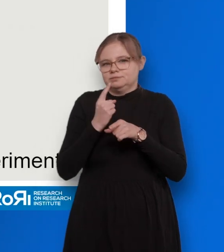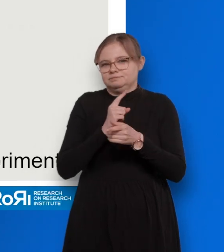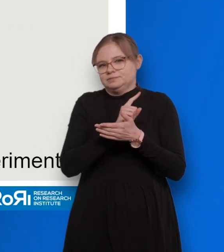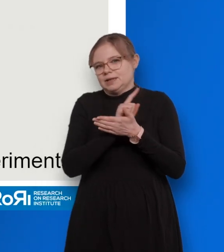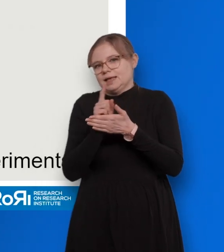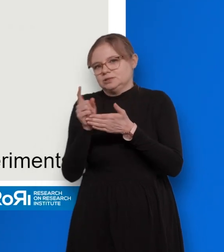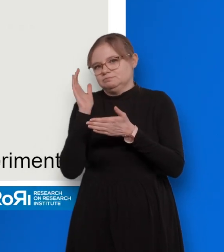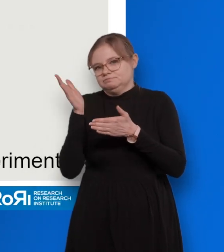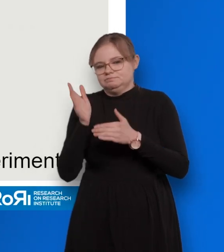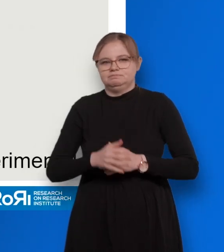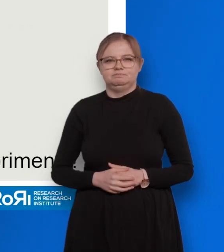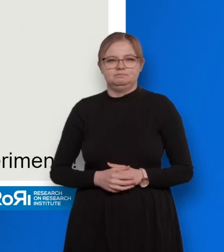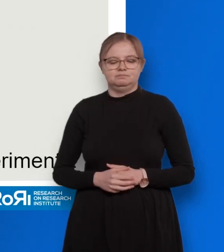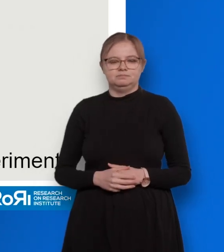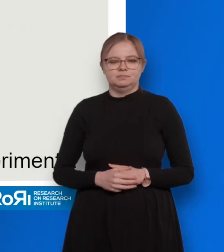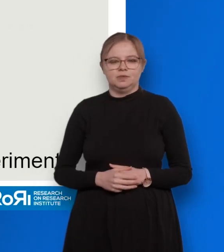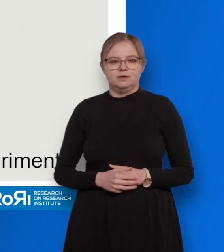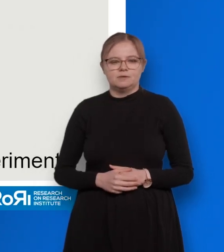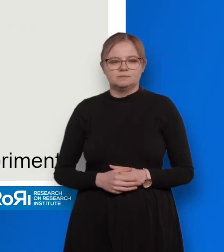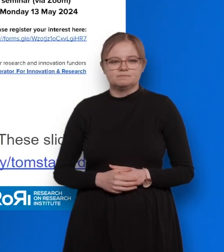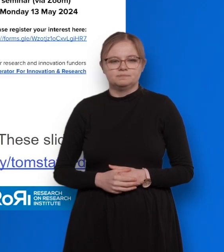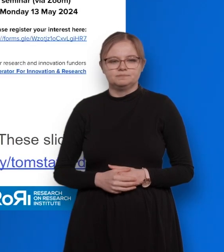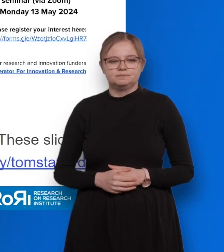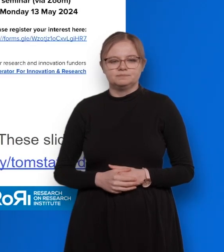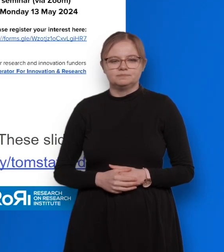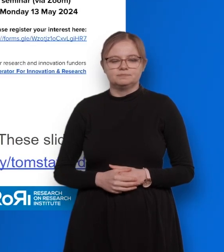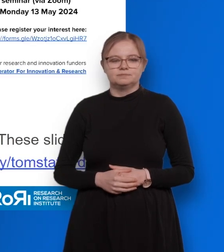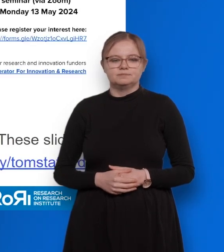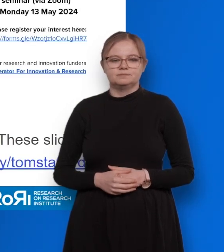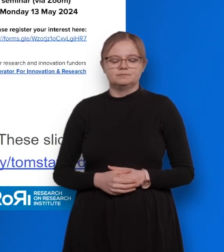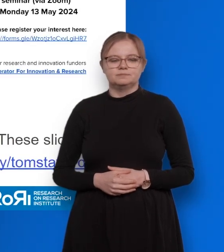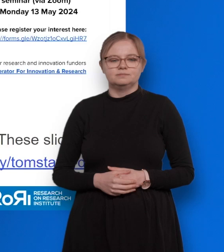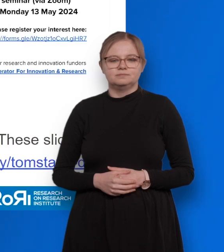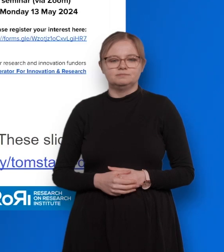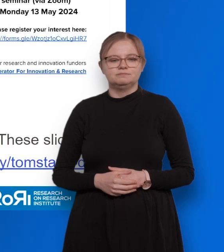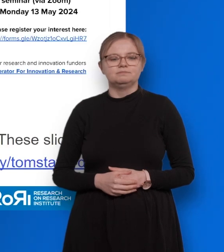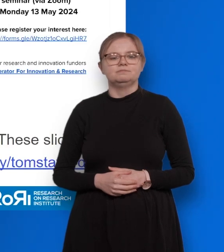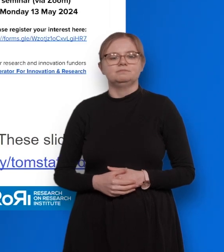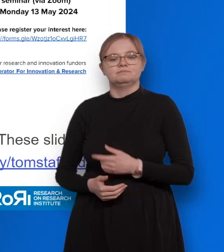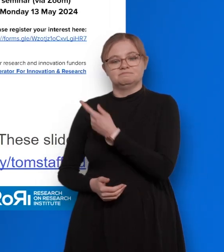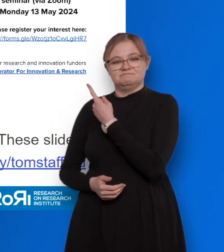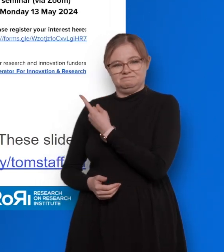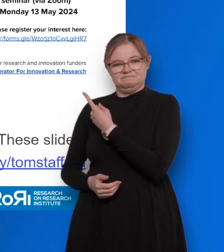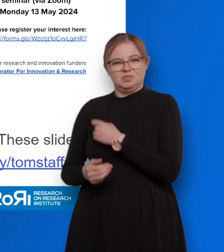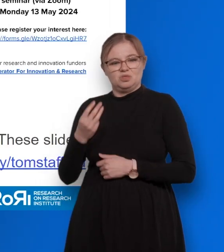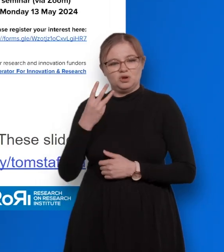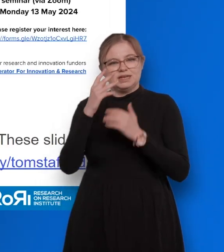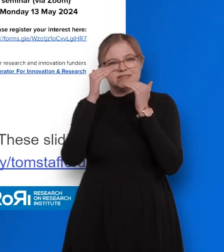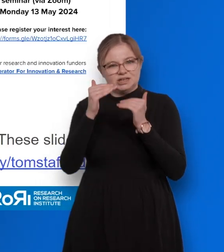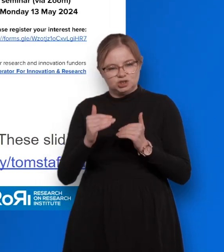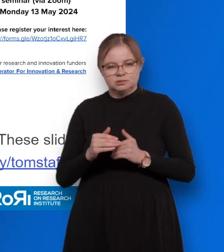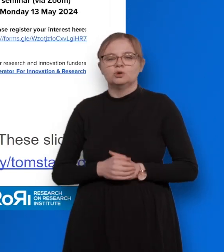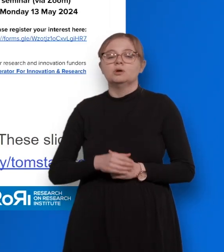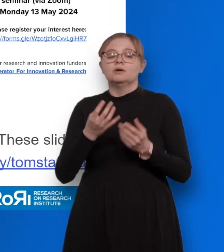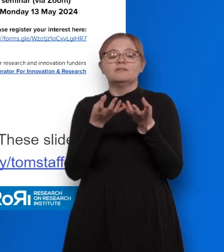about one of them that's happening currently. Let's have the next slide. Oh yeah, so there's the three sections. The